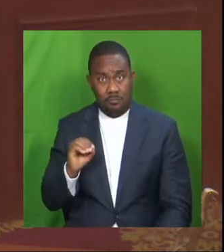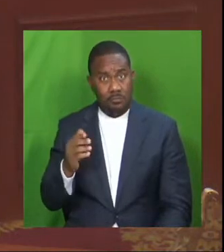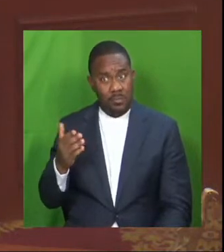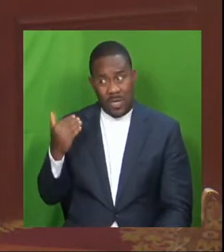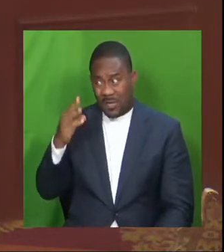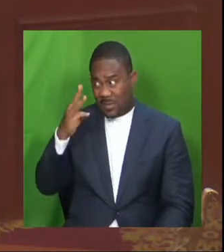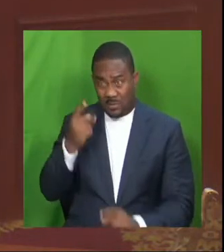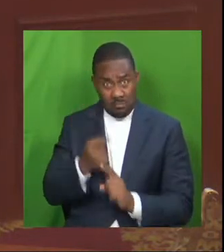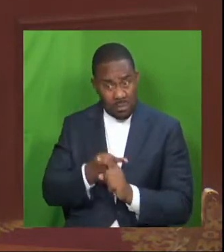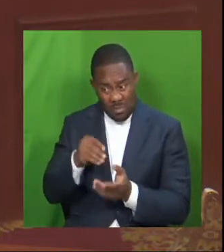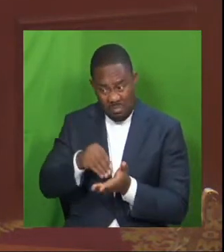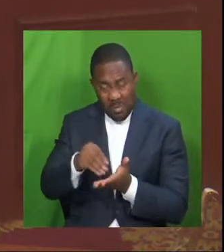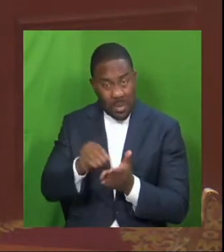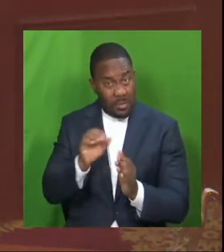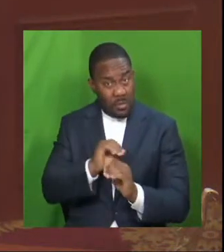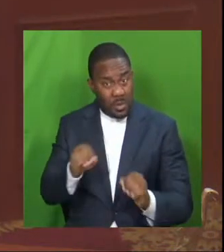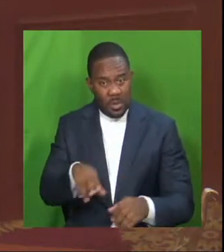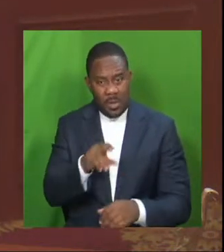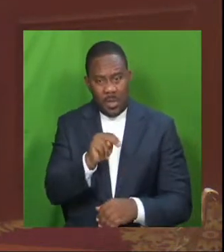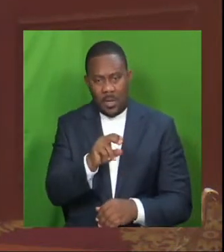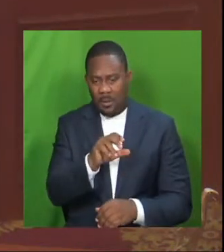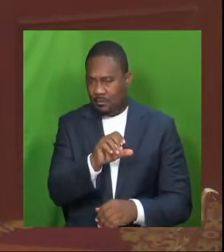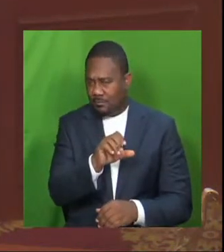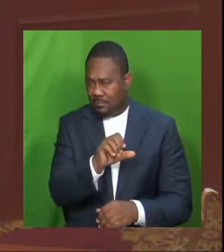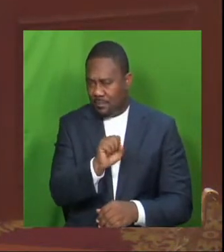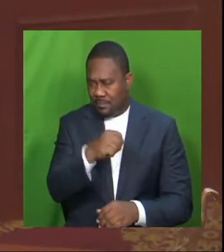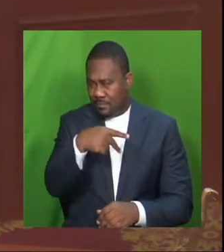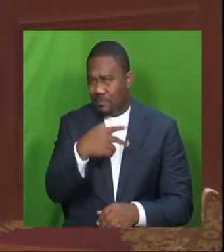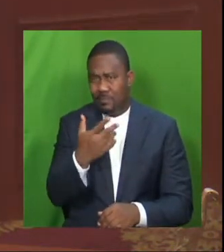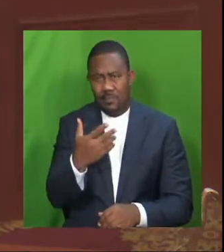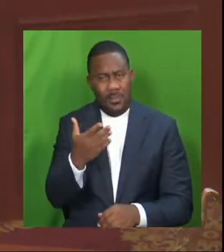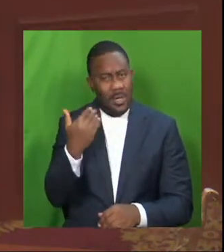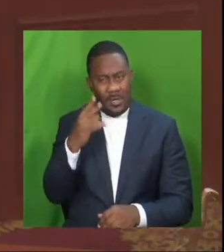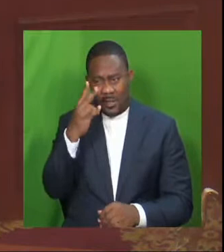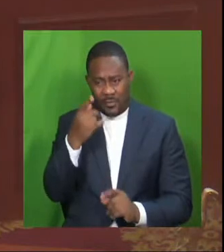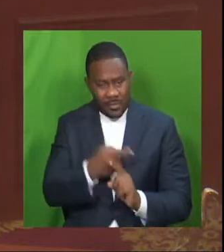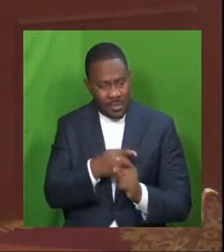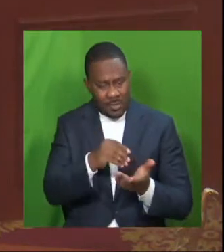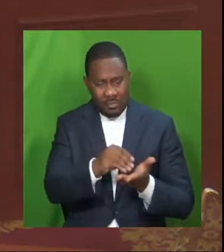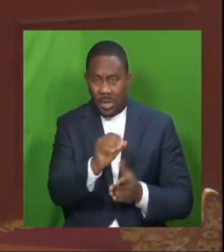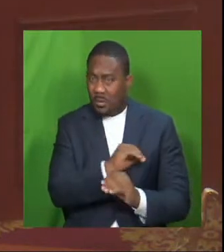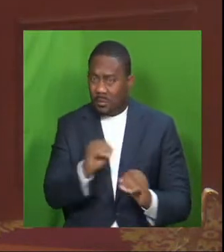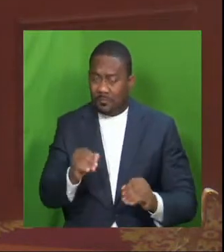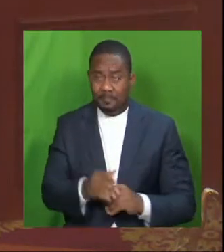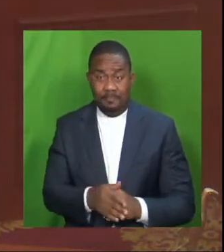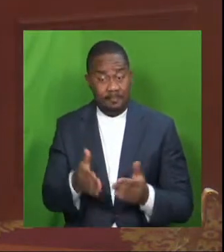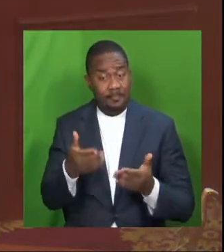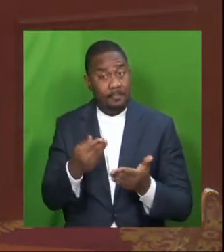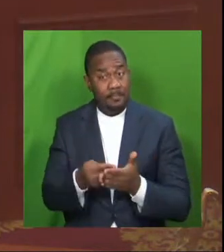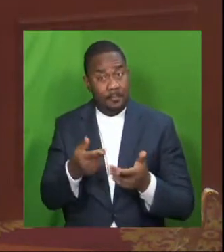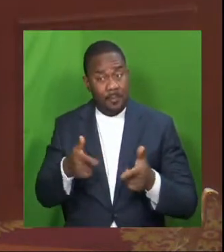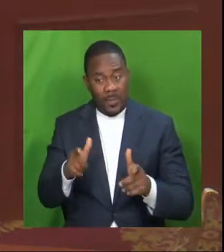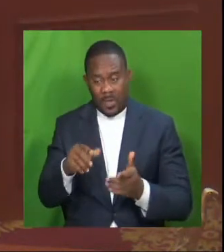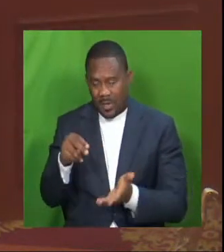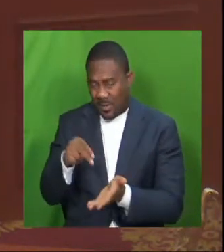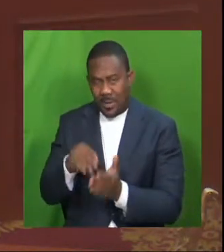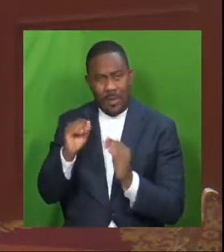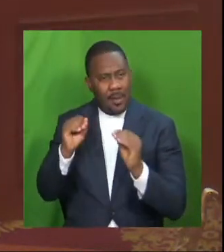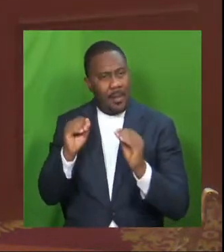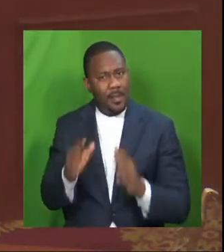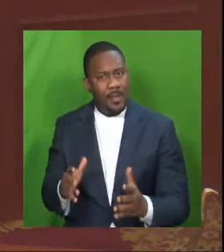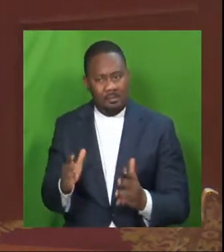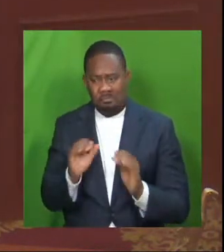6 months. National service personnel have not been paid in the last 7 months. Allowances for nurses and teachers have not